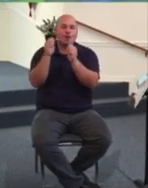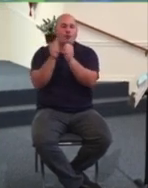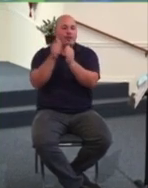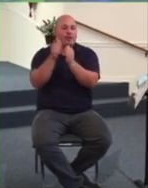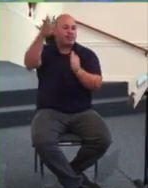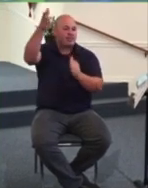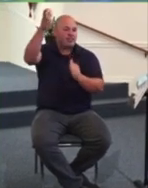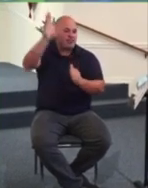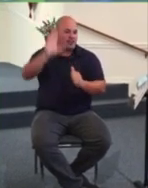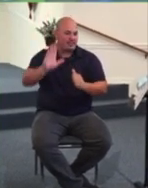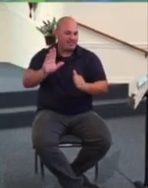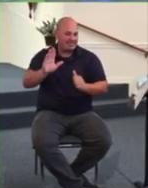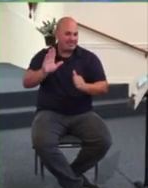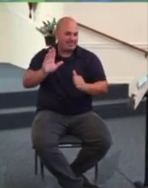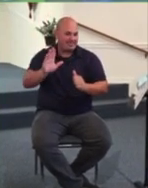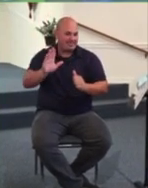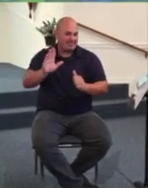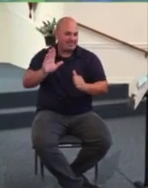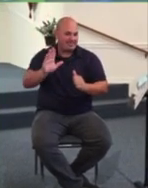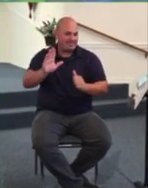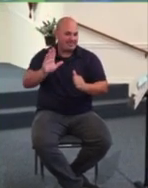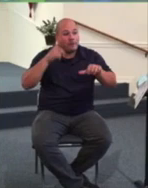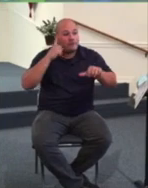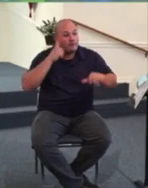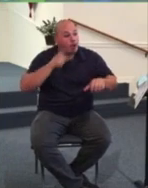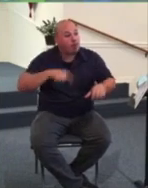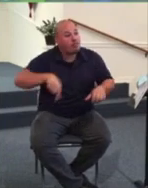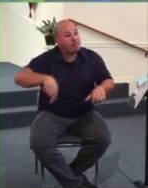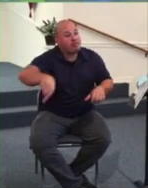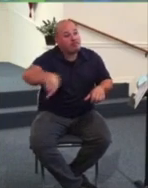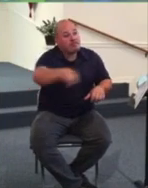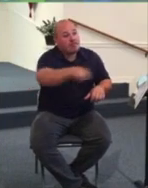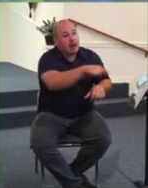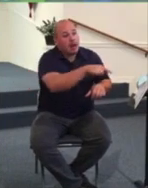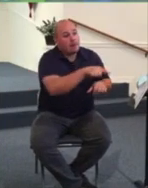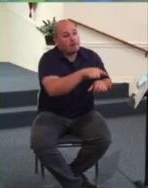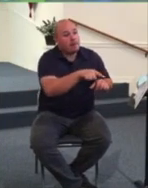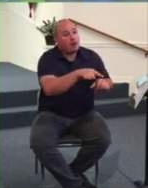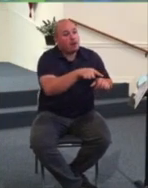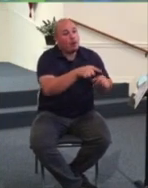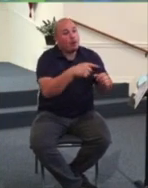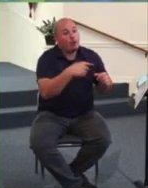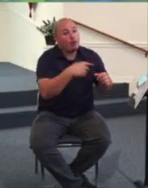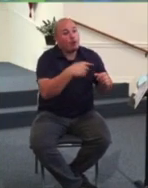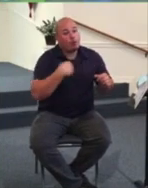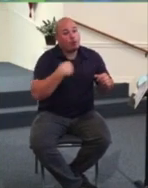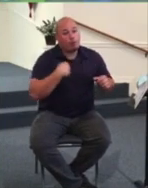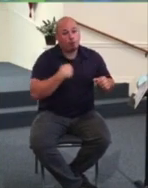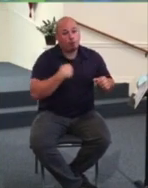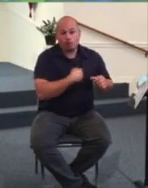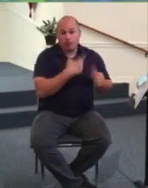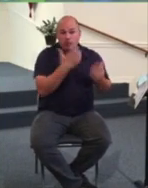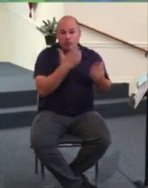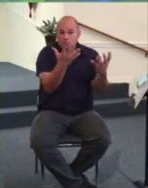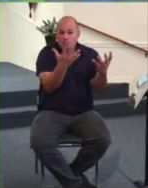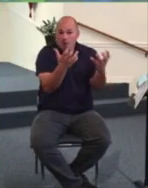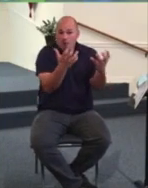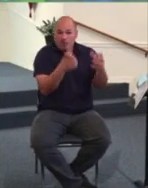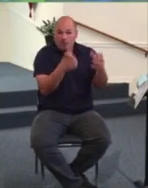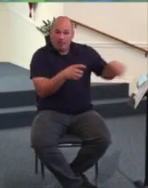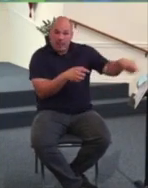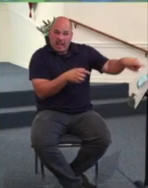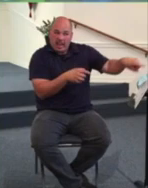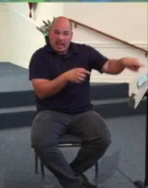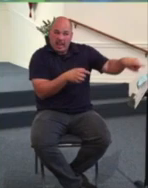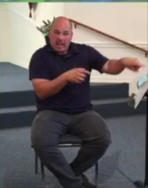his love, doing for them what we would want them to do for us instead of what they deserve, showing mercy to them